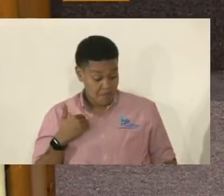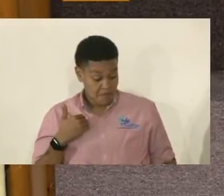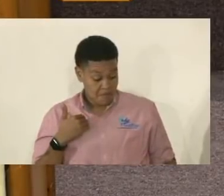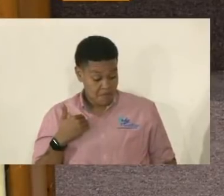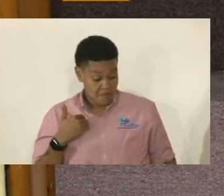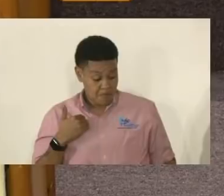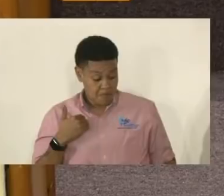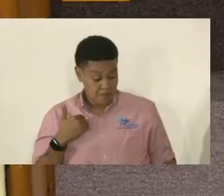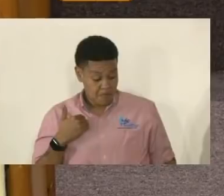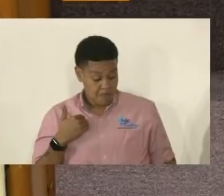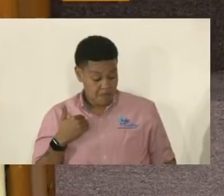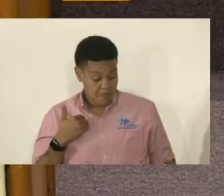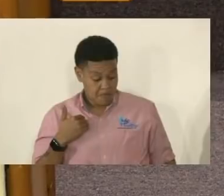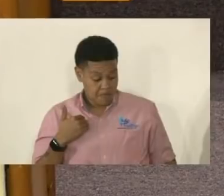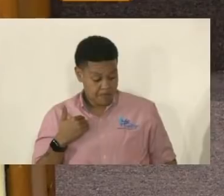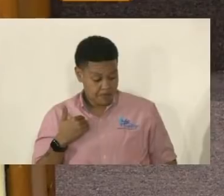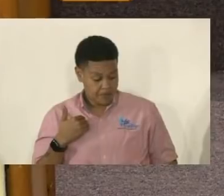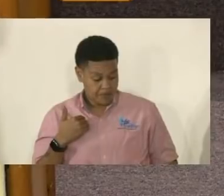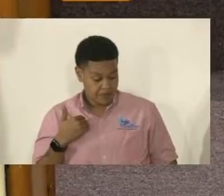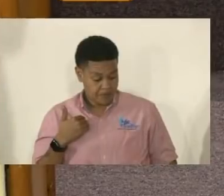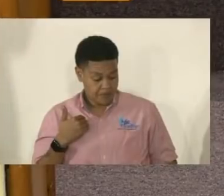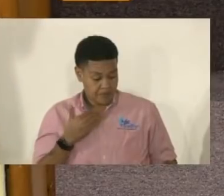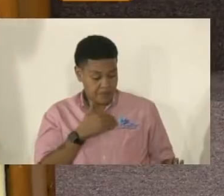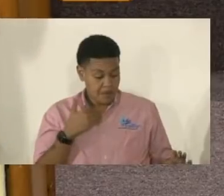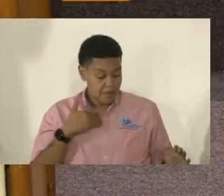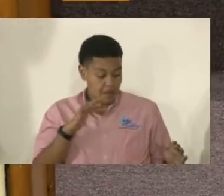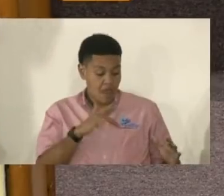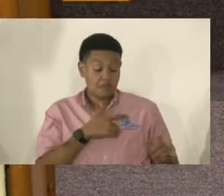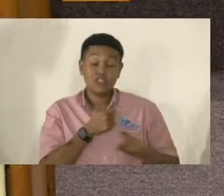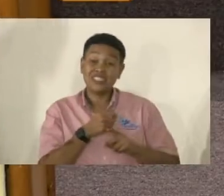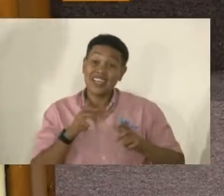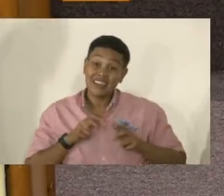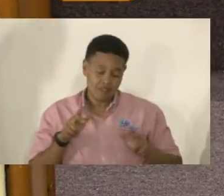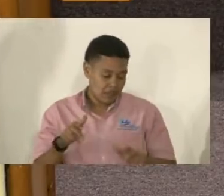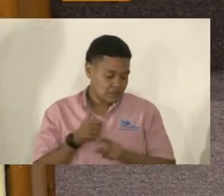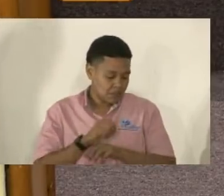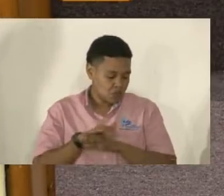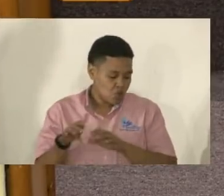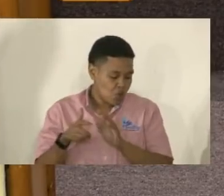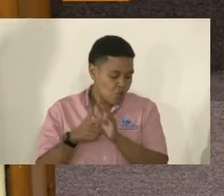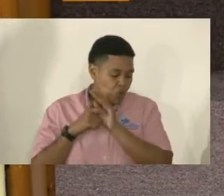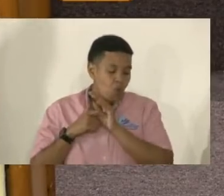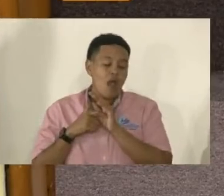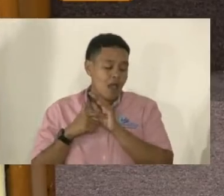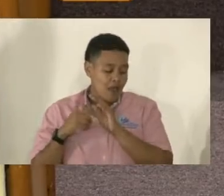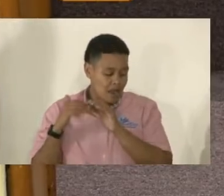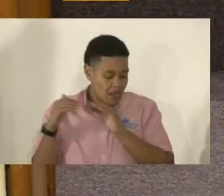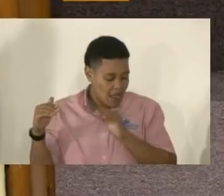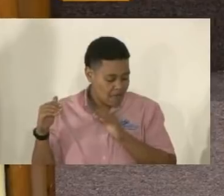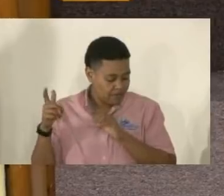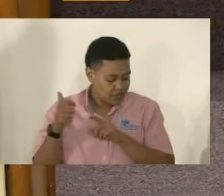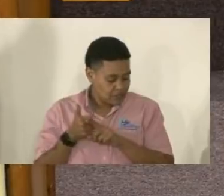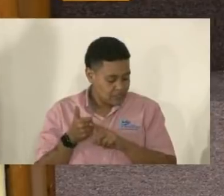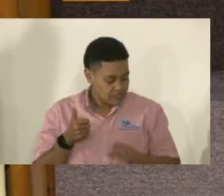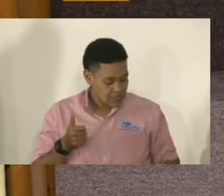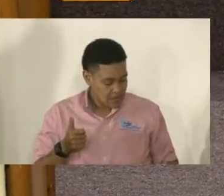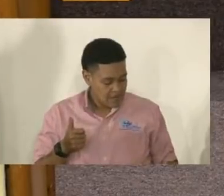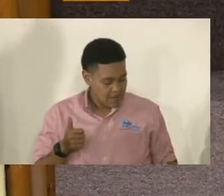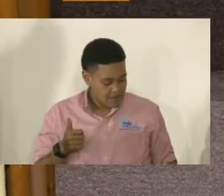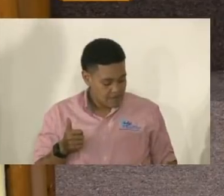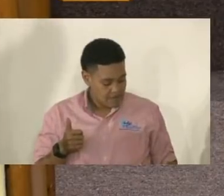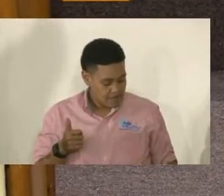rather, simply doesn't provide the required levels of border security, policing, offender management, or data